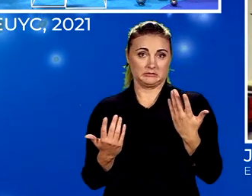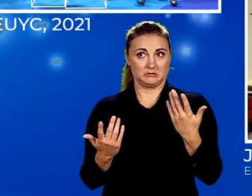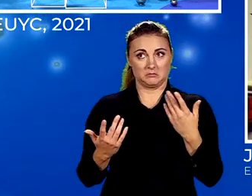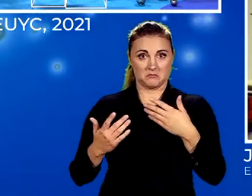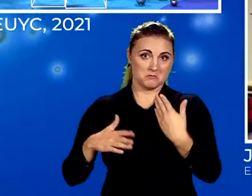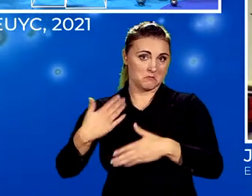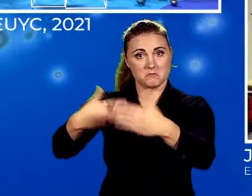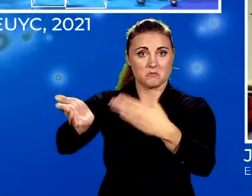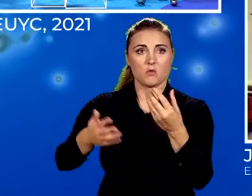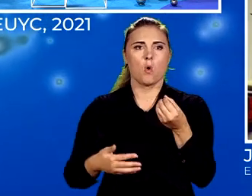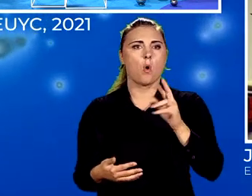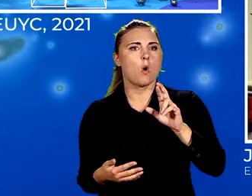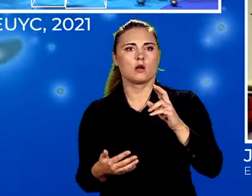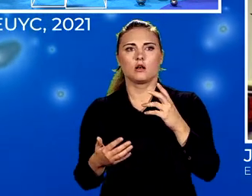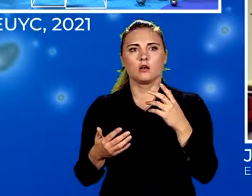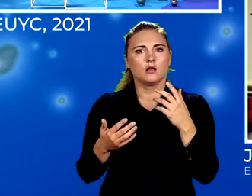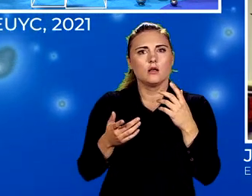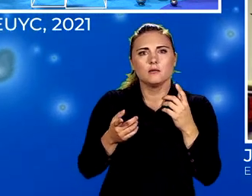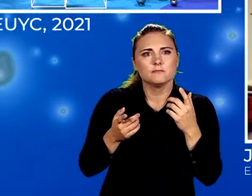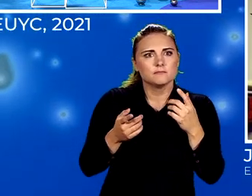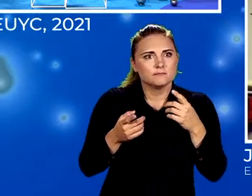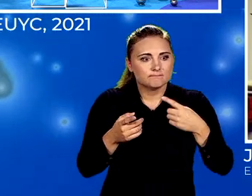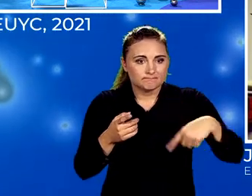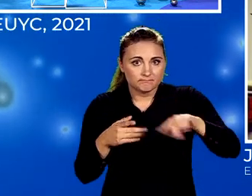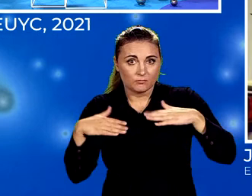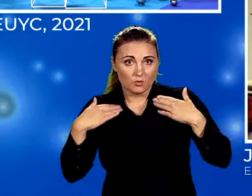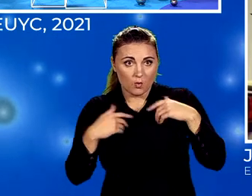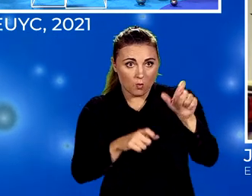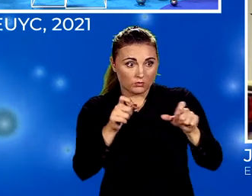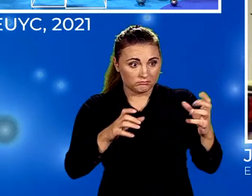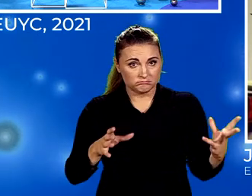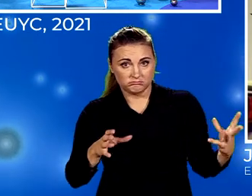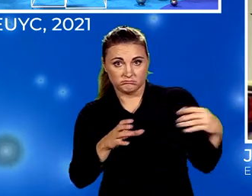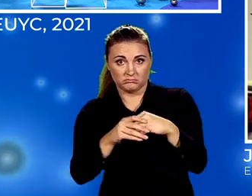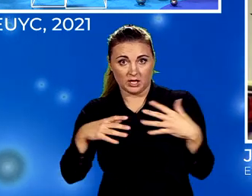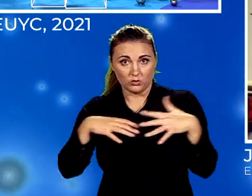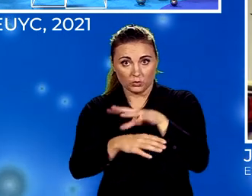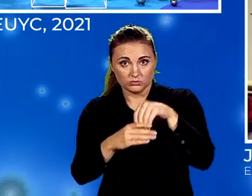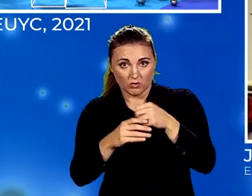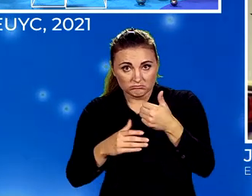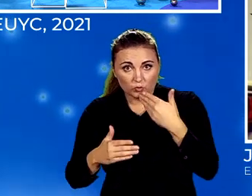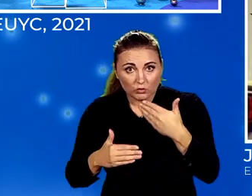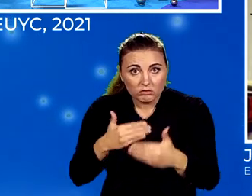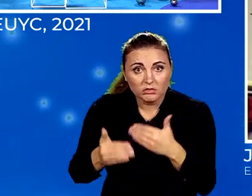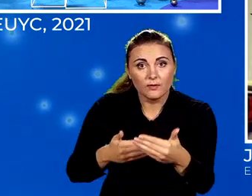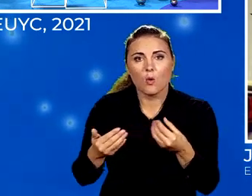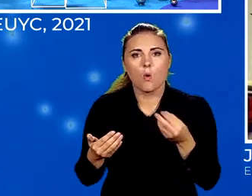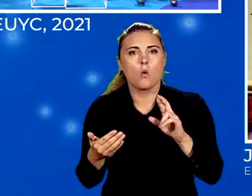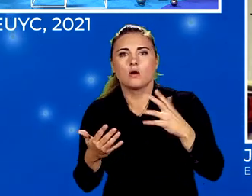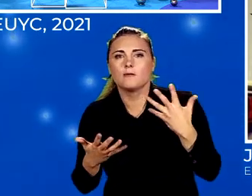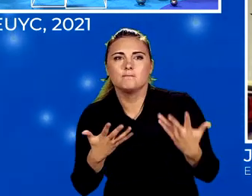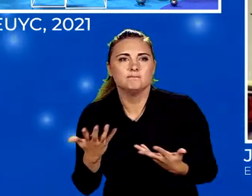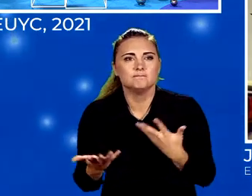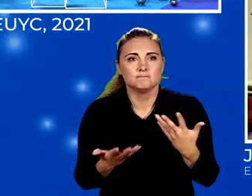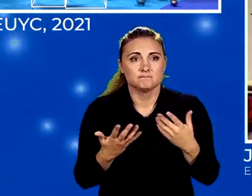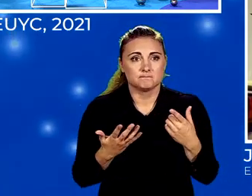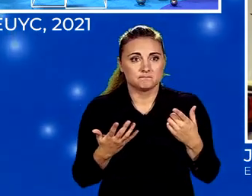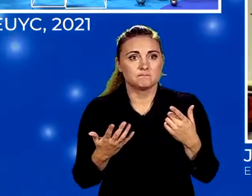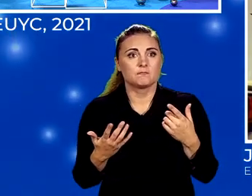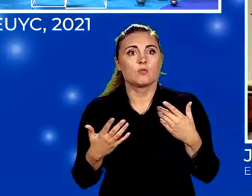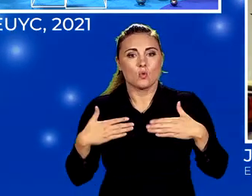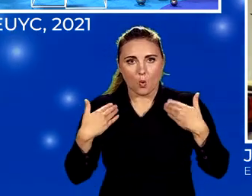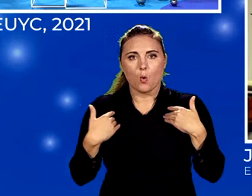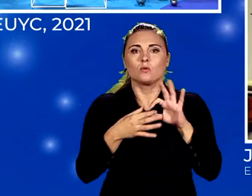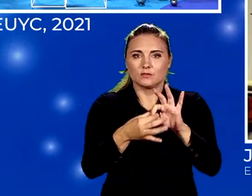participating online? It's our space where we are the most active ones, but when it comes to participation, what is your judgment on the